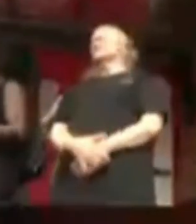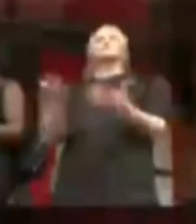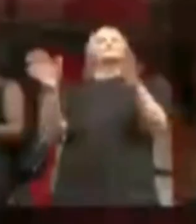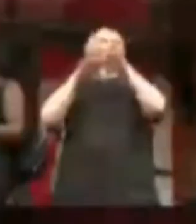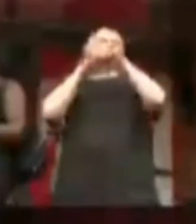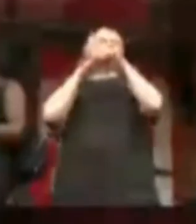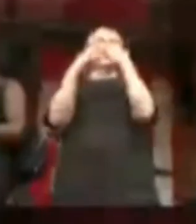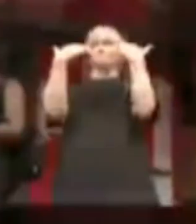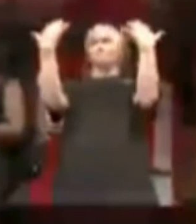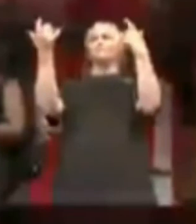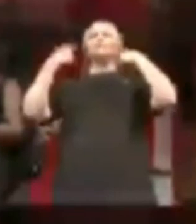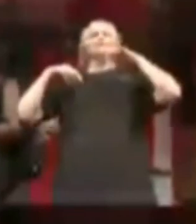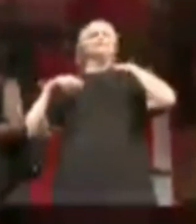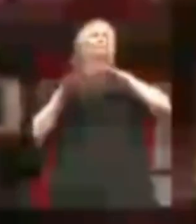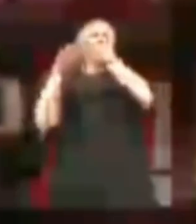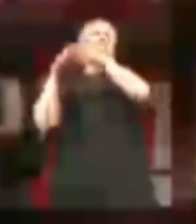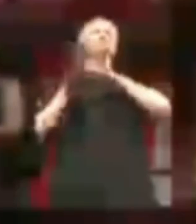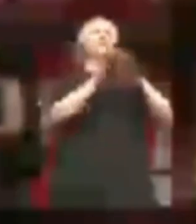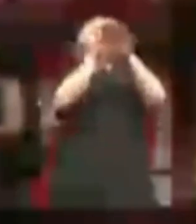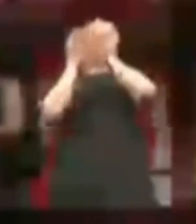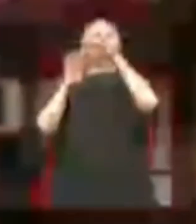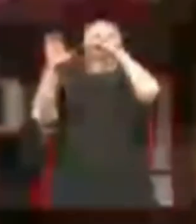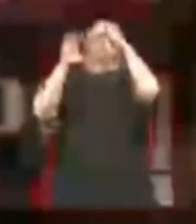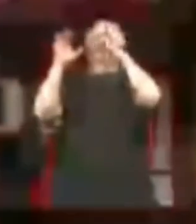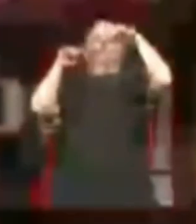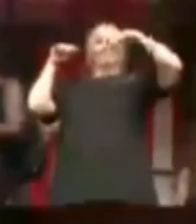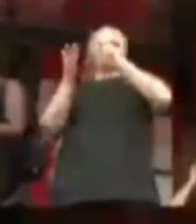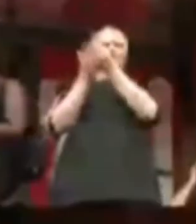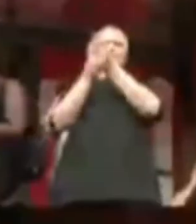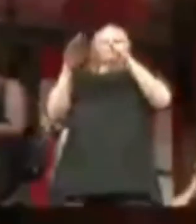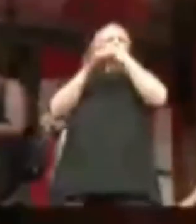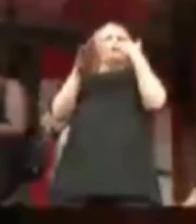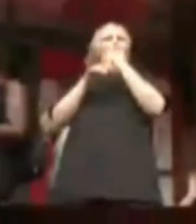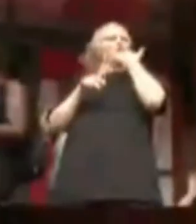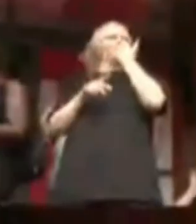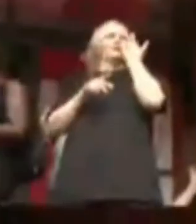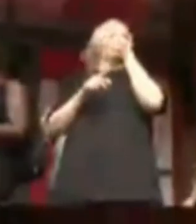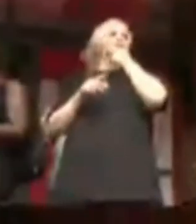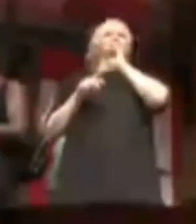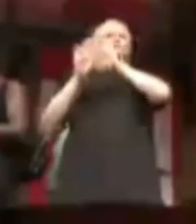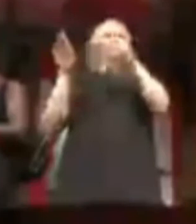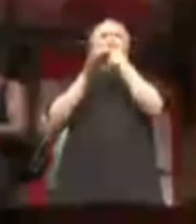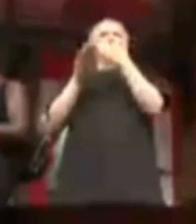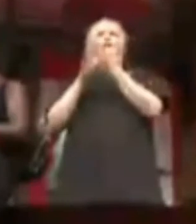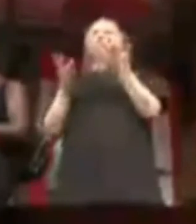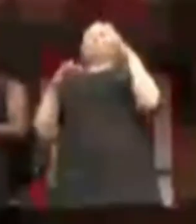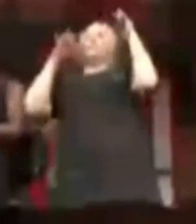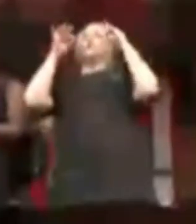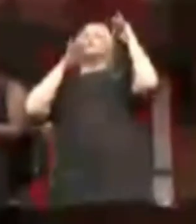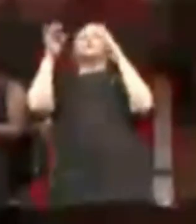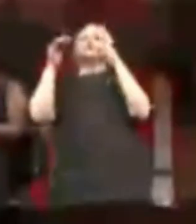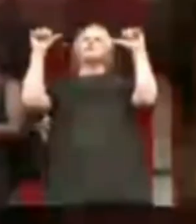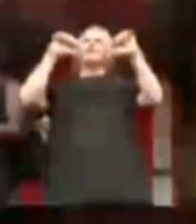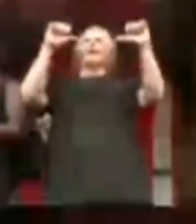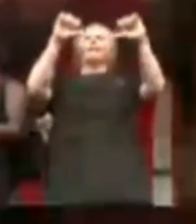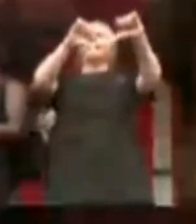Friends, we need a national conversation. The economy is not working for everyday people. Politicians have failed. They do